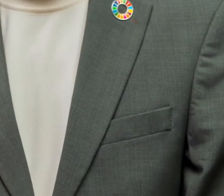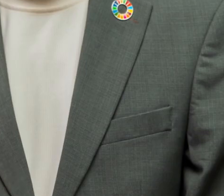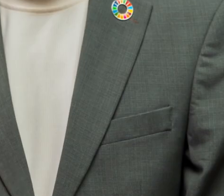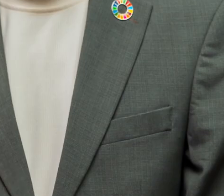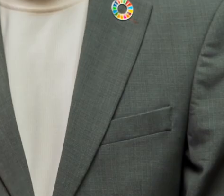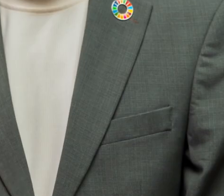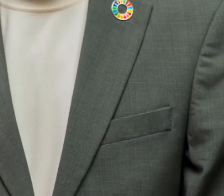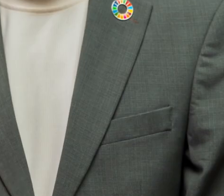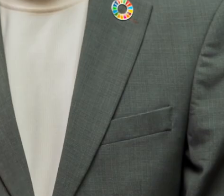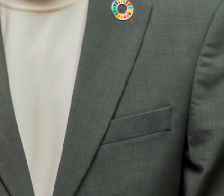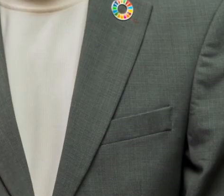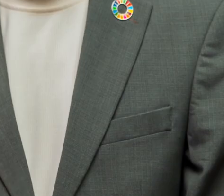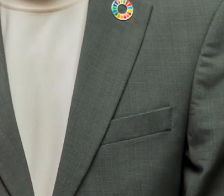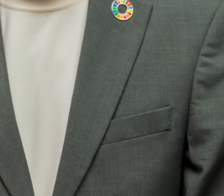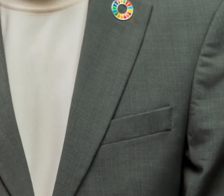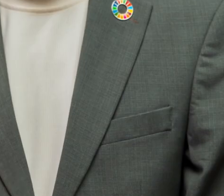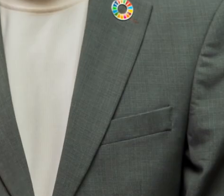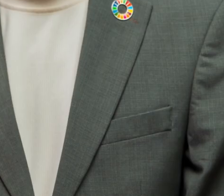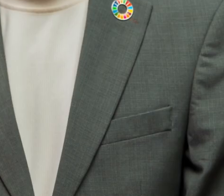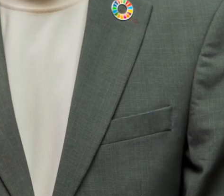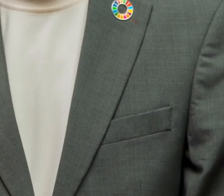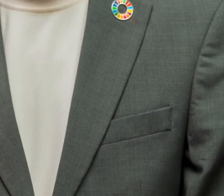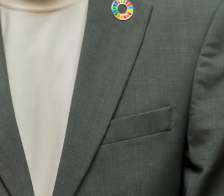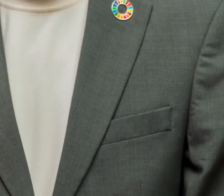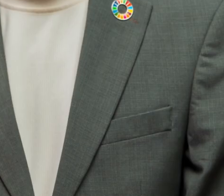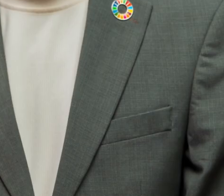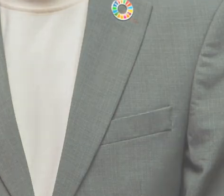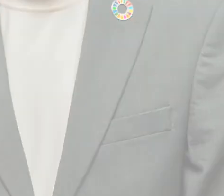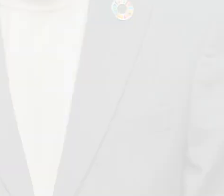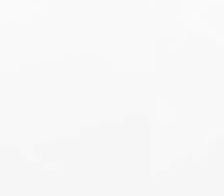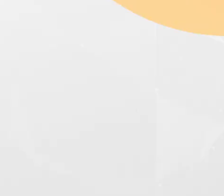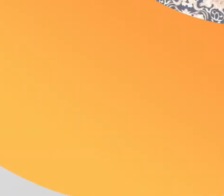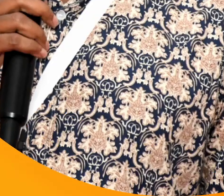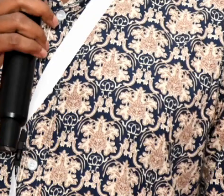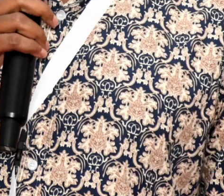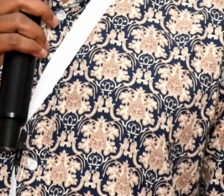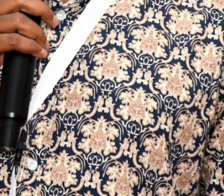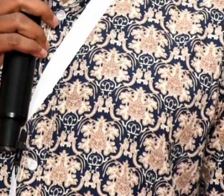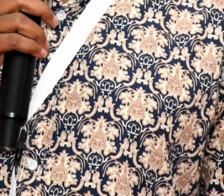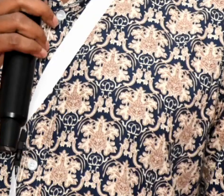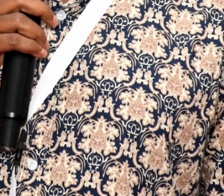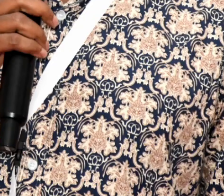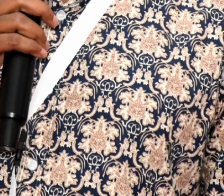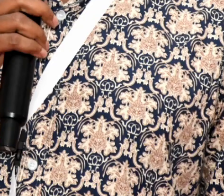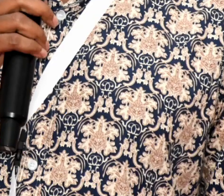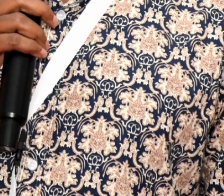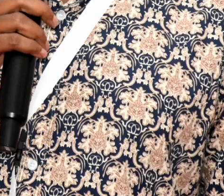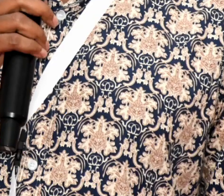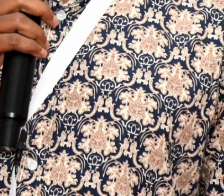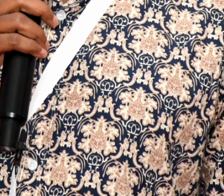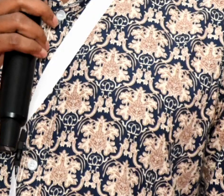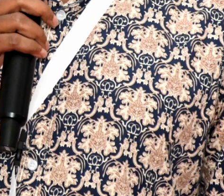the founder of the Refugee Youth Education Hub. Thank you very much, Abdullahi, for joining us. And online, doing things a little bit different, we're joined by